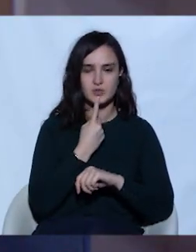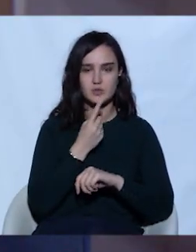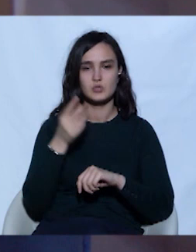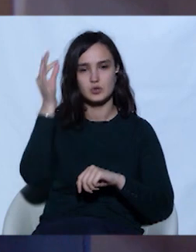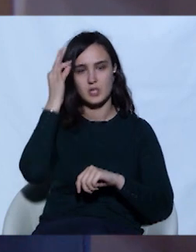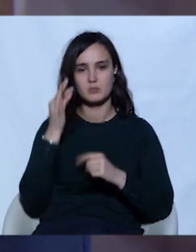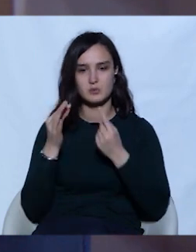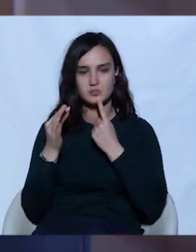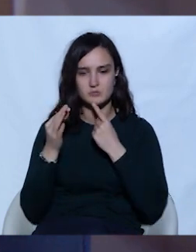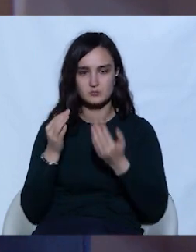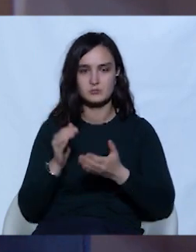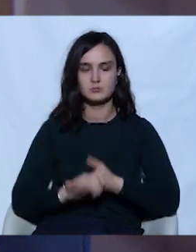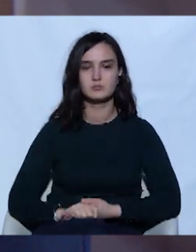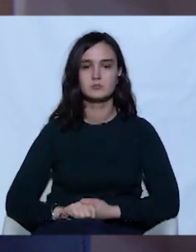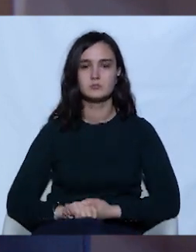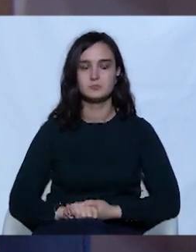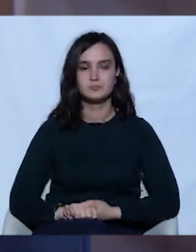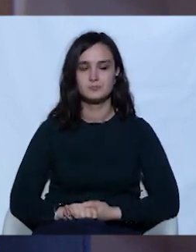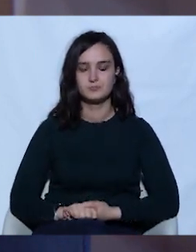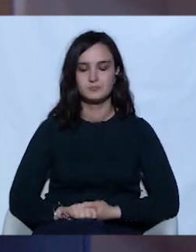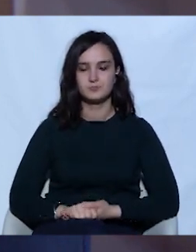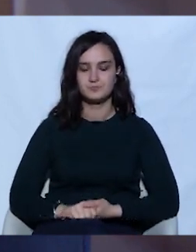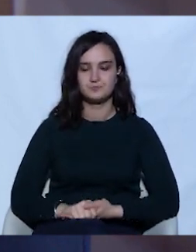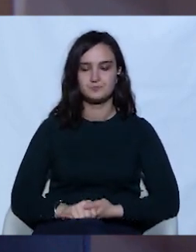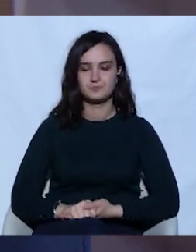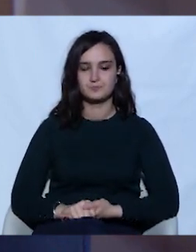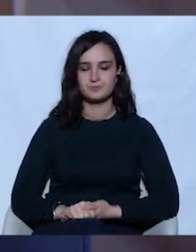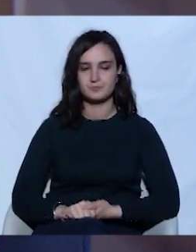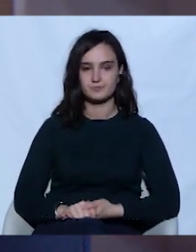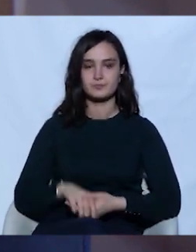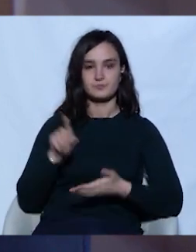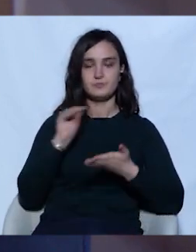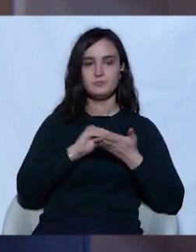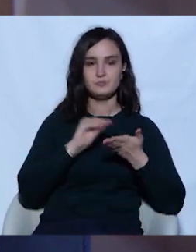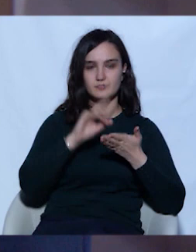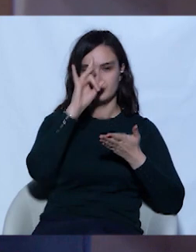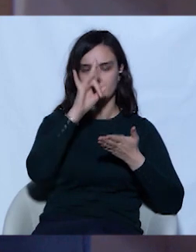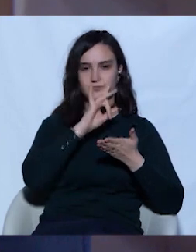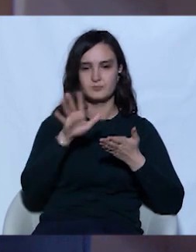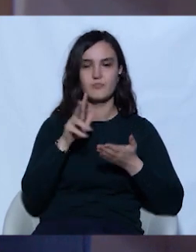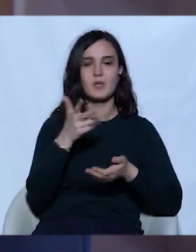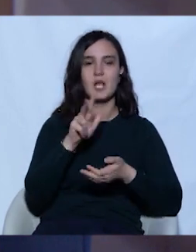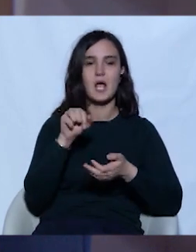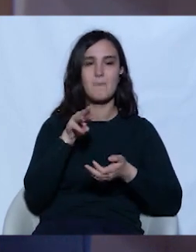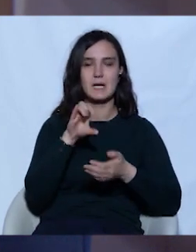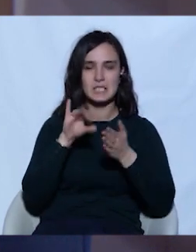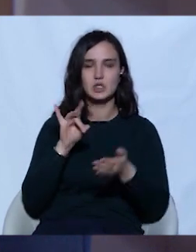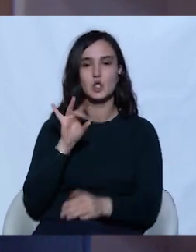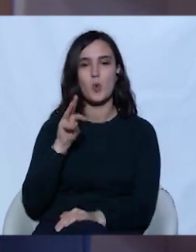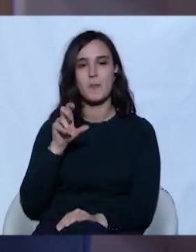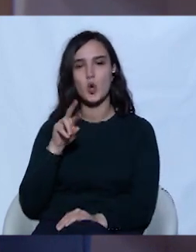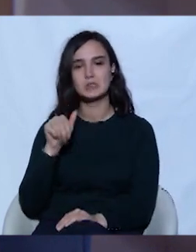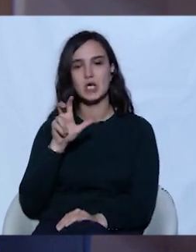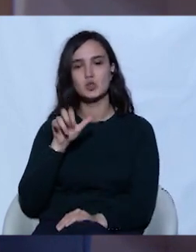books critique and comment on one specific class in England, known as the landed